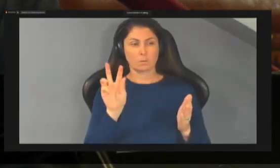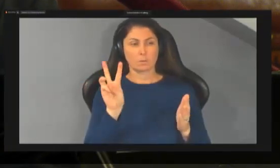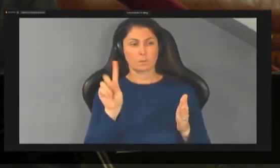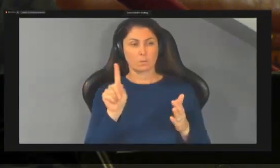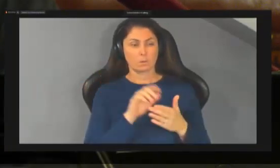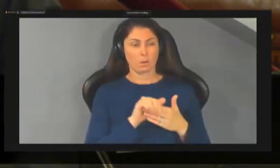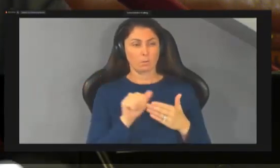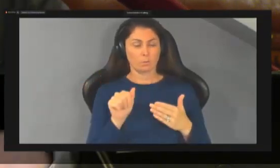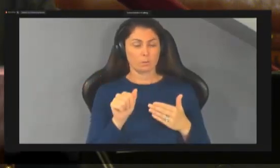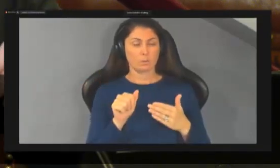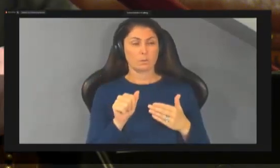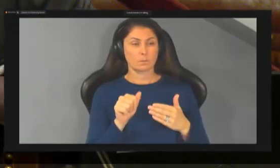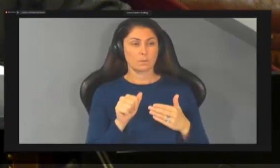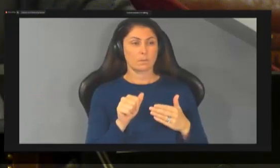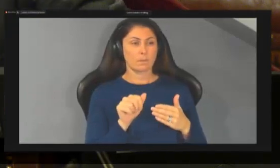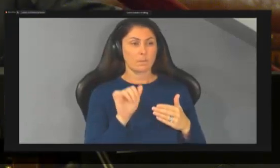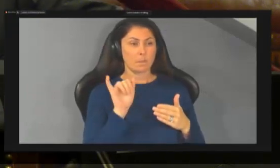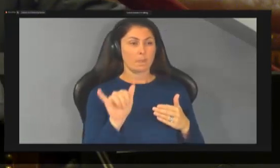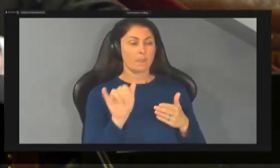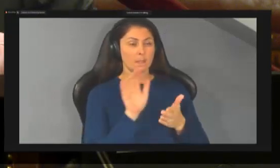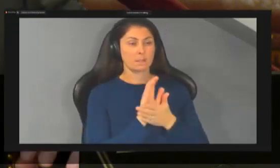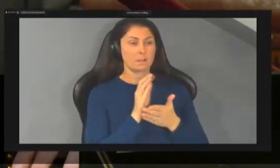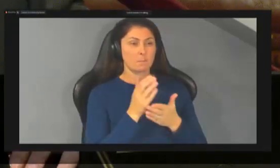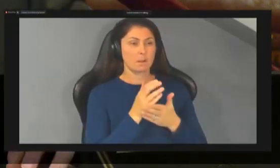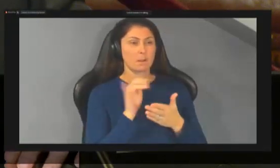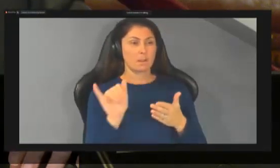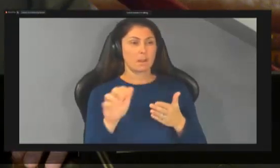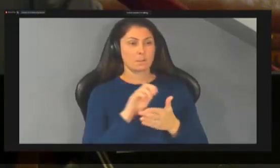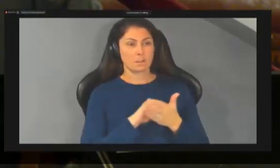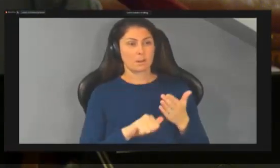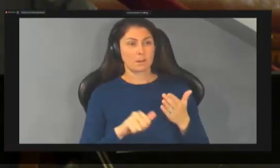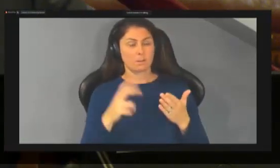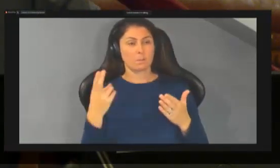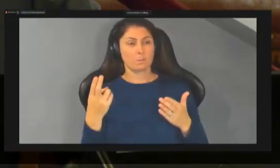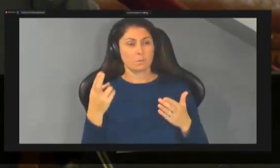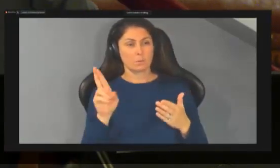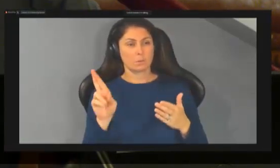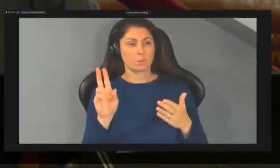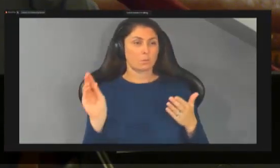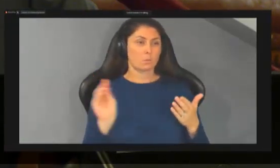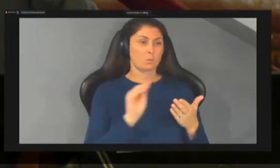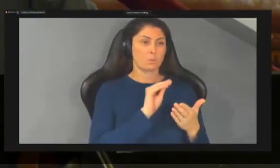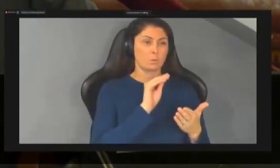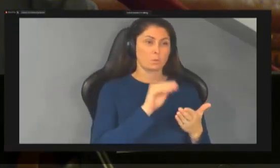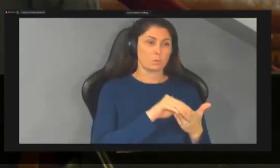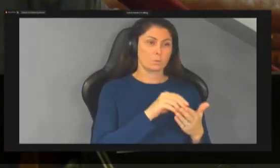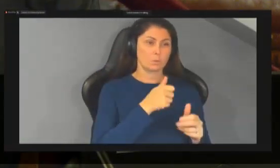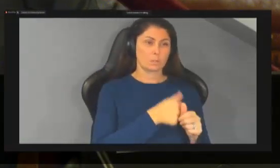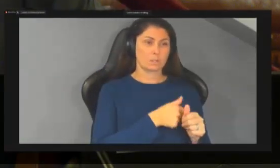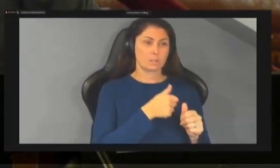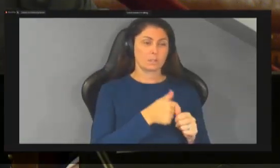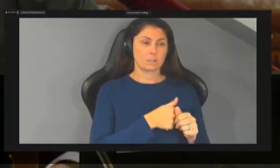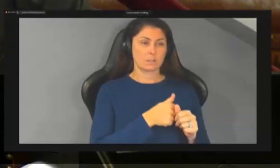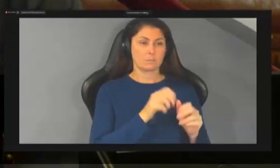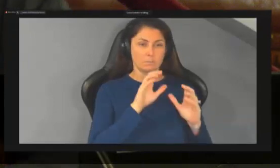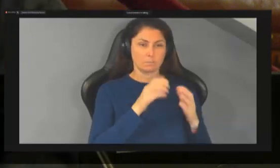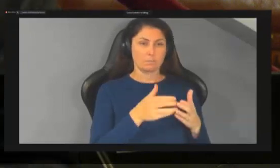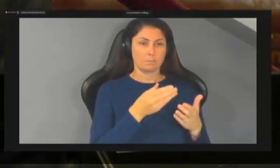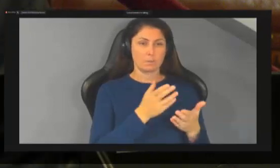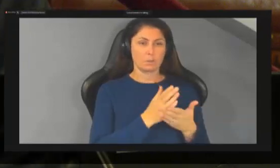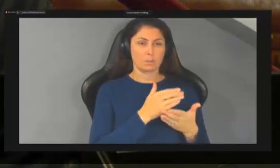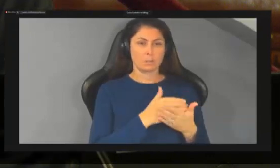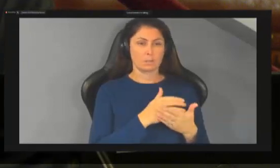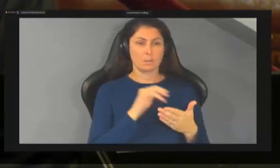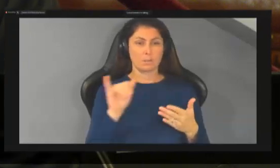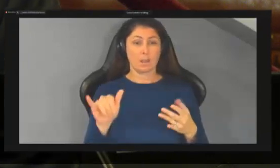$2,377,361. That is the amount that is taken from human resources and put into these each of these respective budgets. So that would be